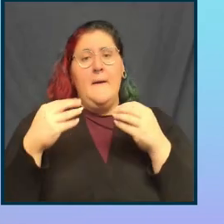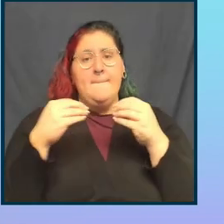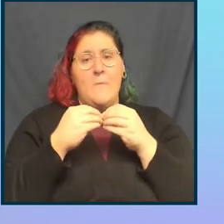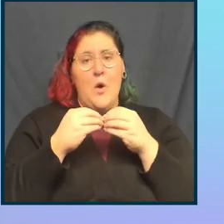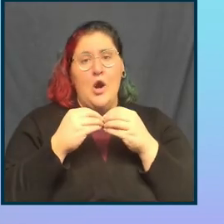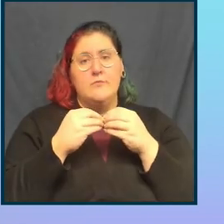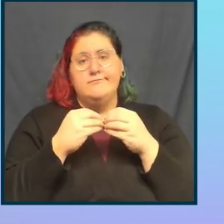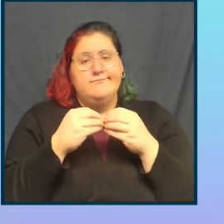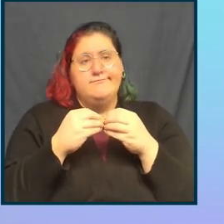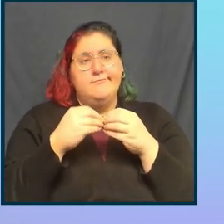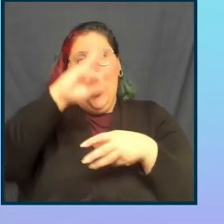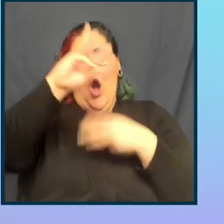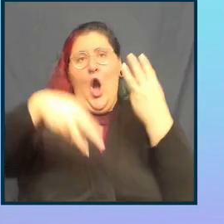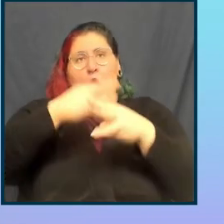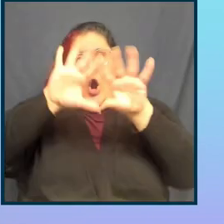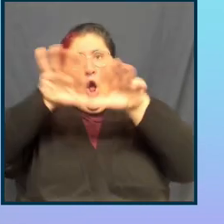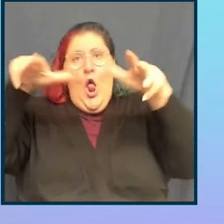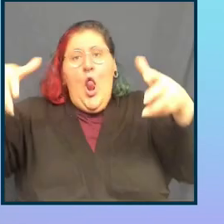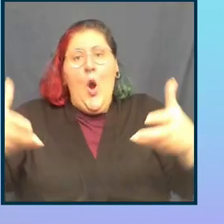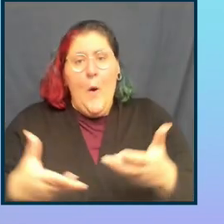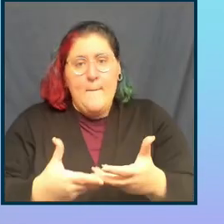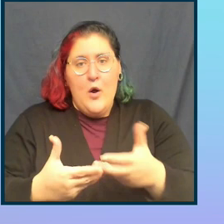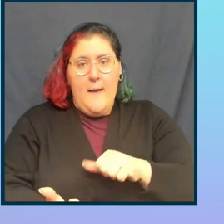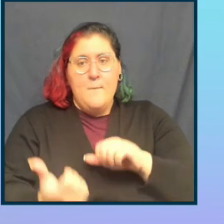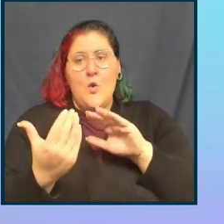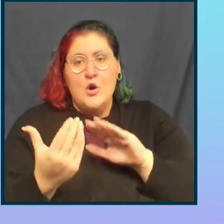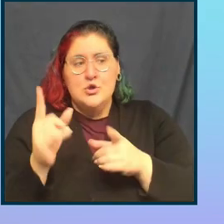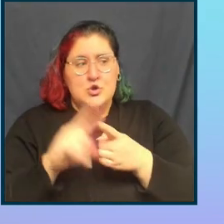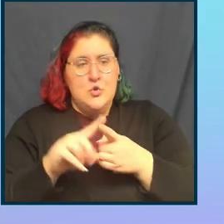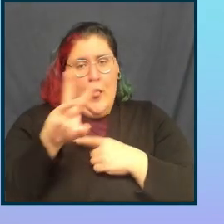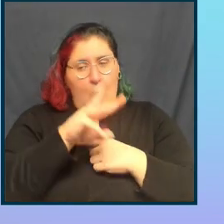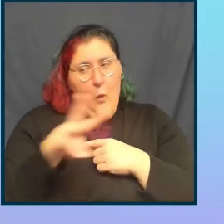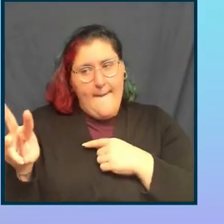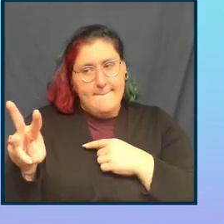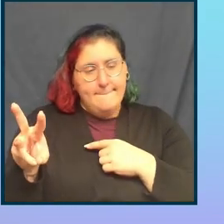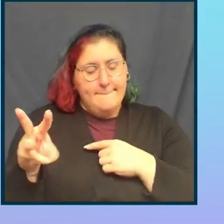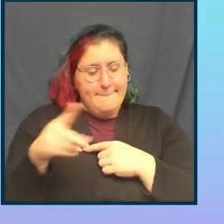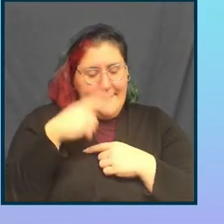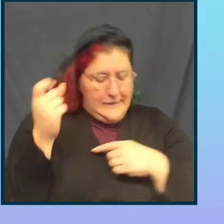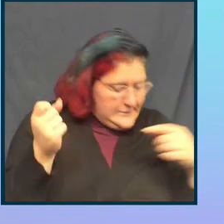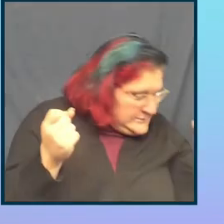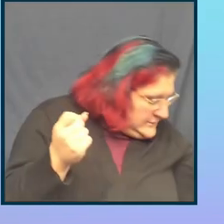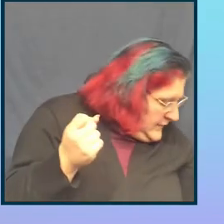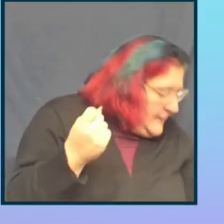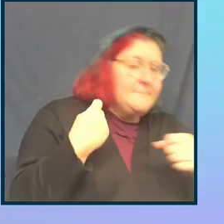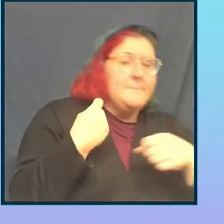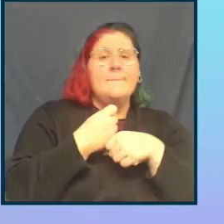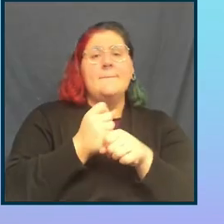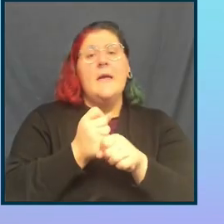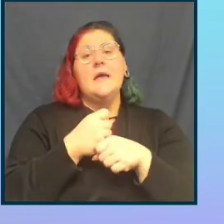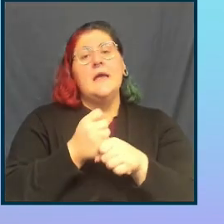because you are making the base of your code, of your HTML, accessible. And so therefore it's going to be more likely to be accessible to other